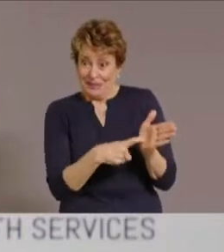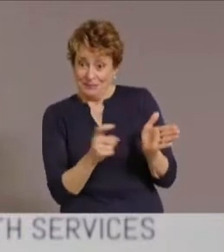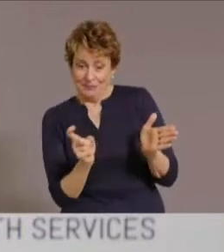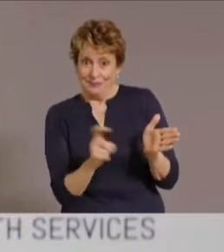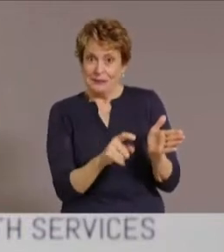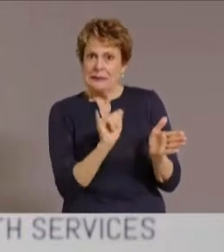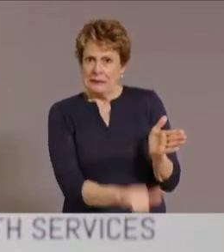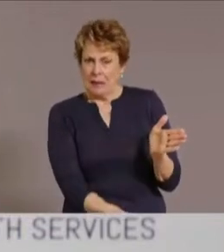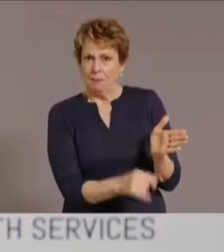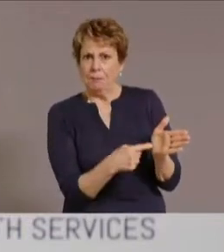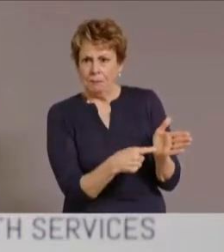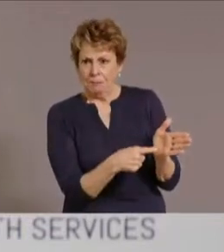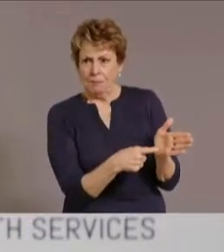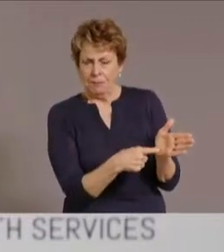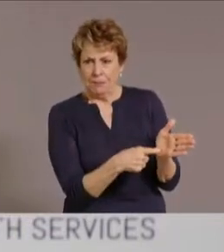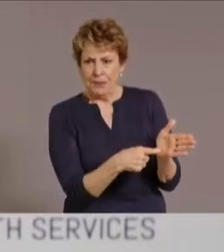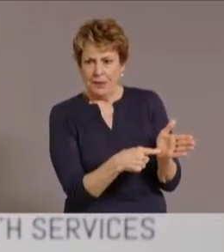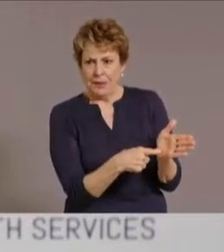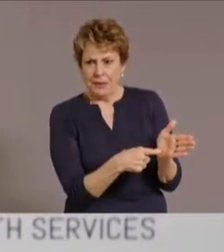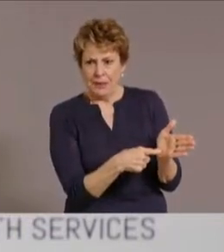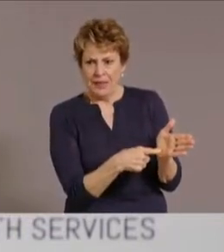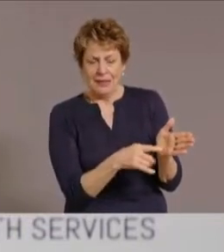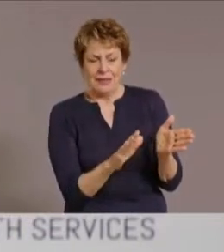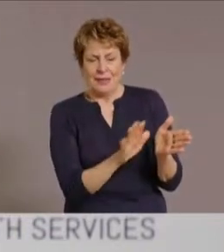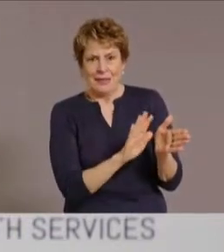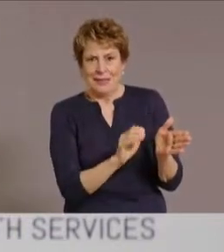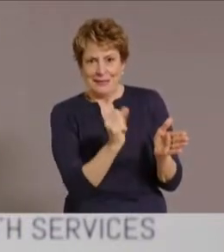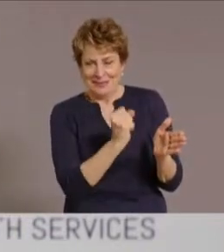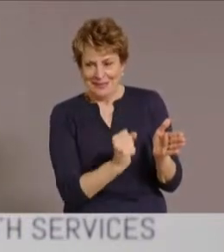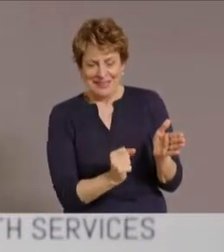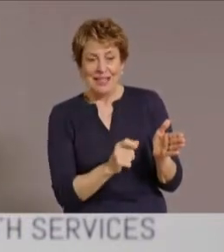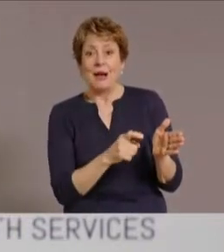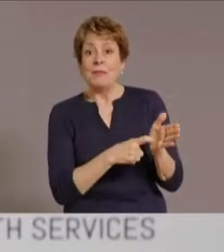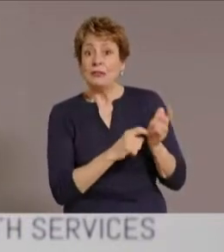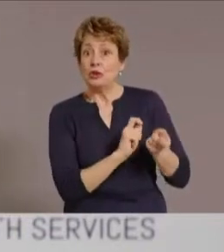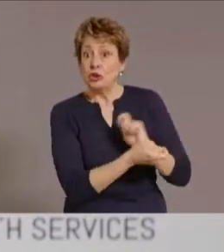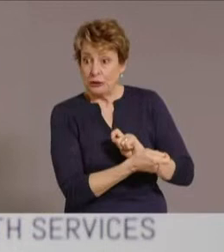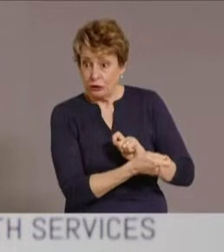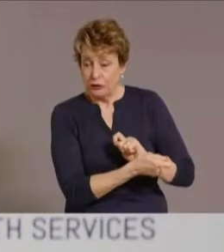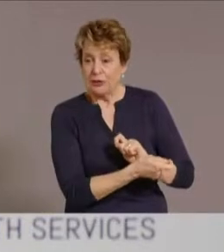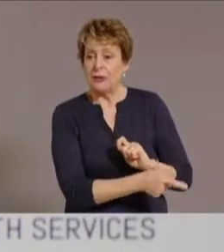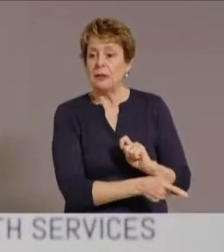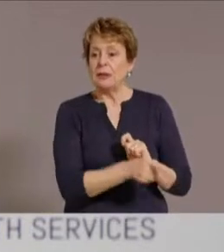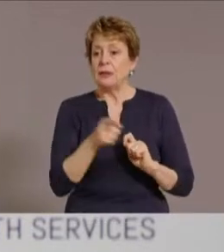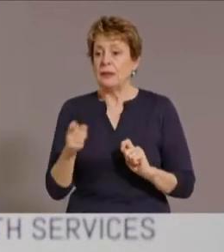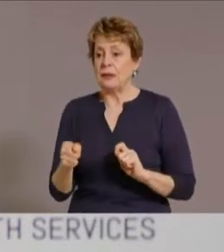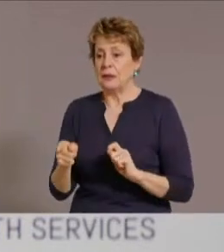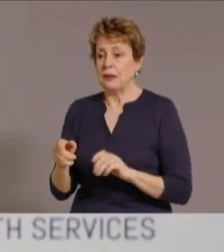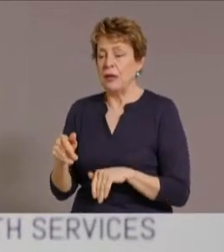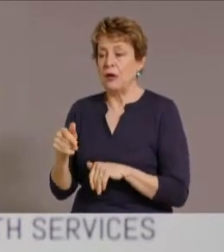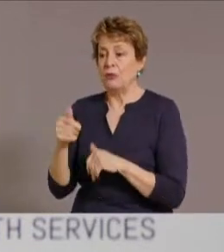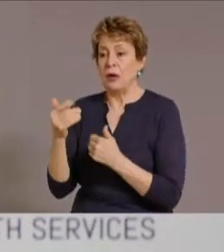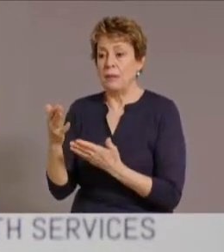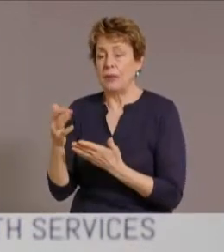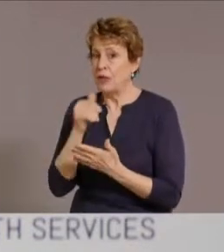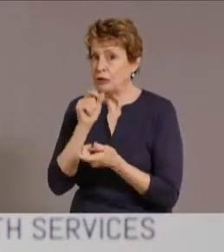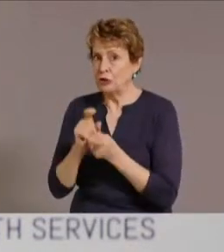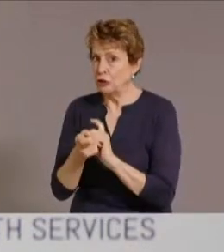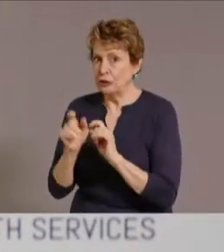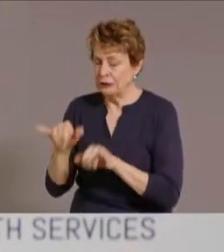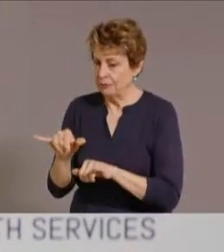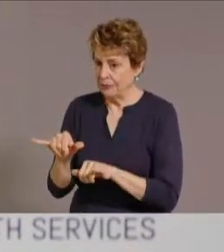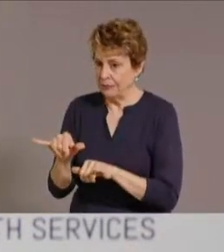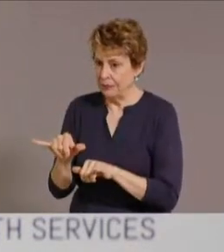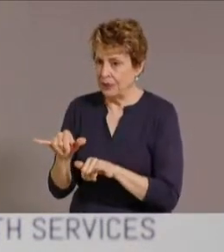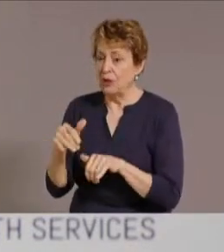did. So we are allowing the schools, our recommendation is that schools should be using masks as part of